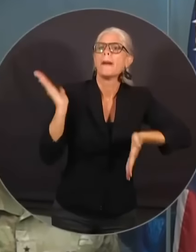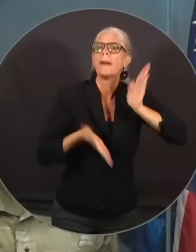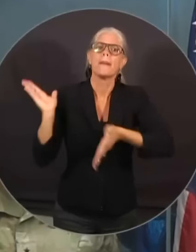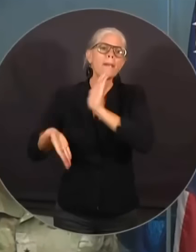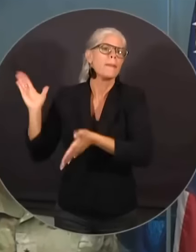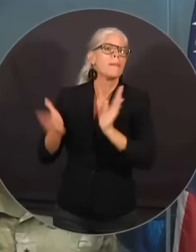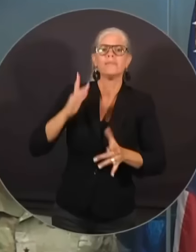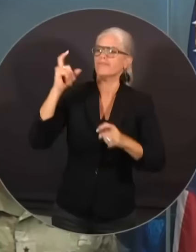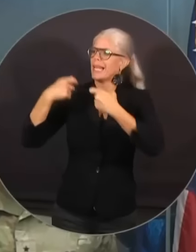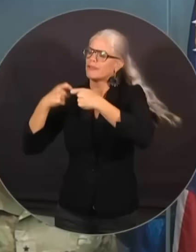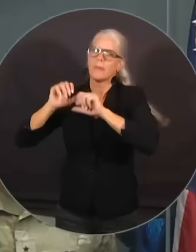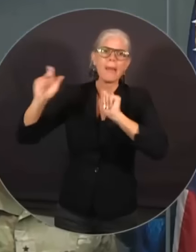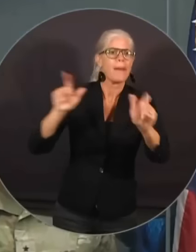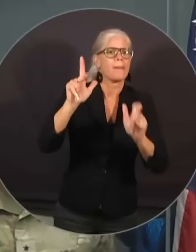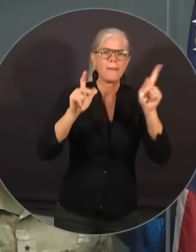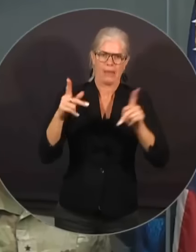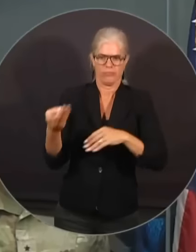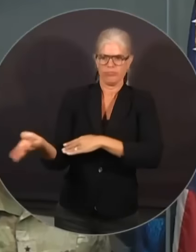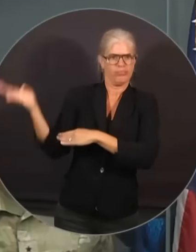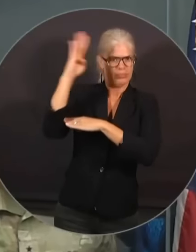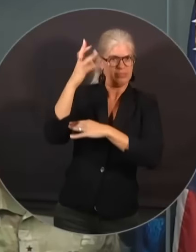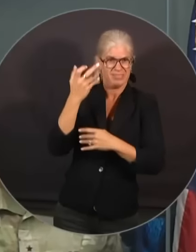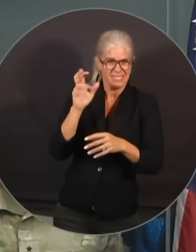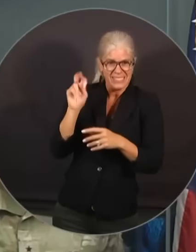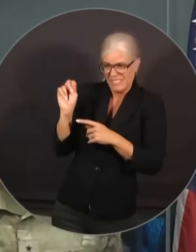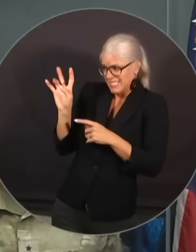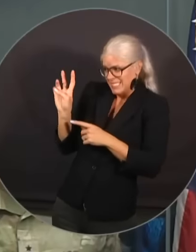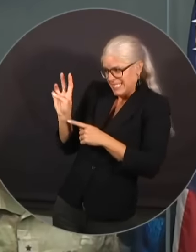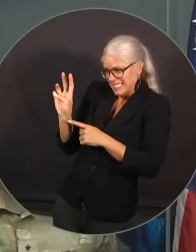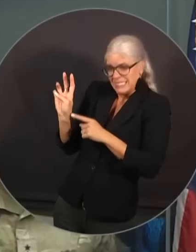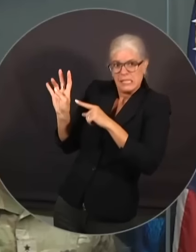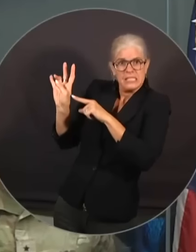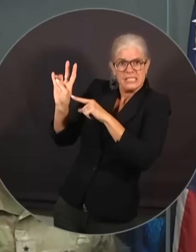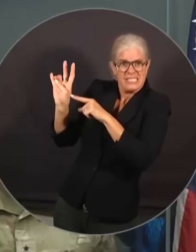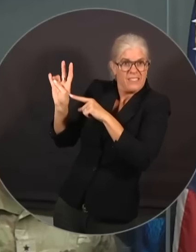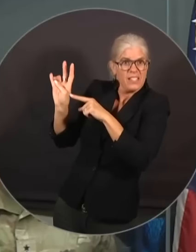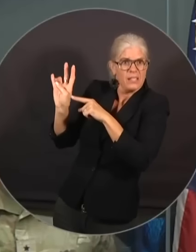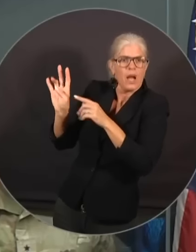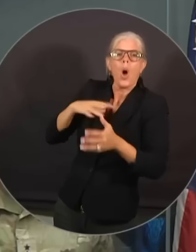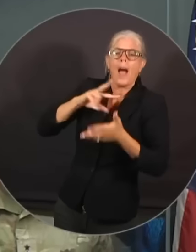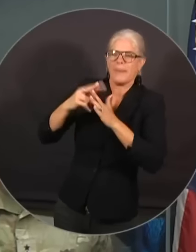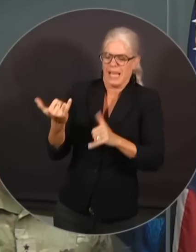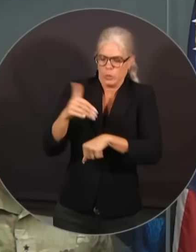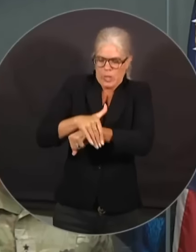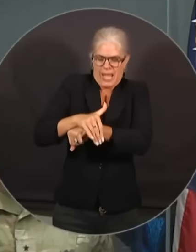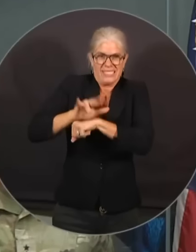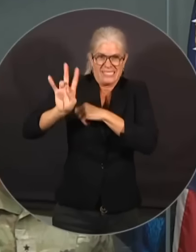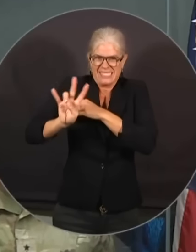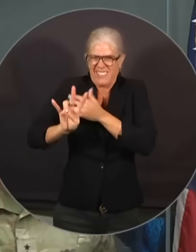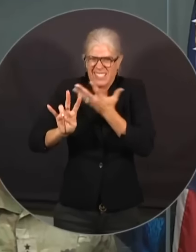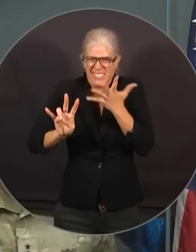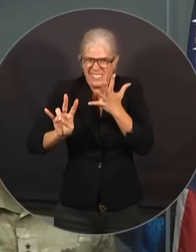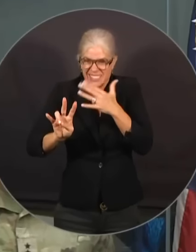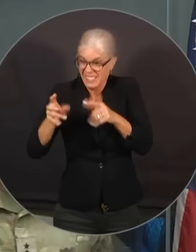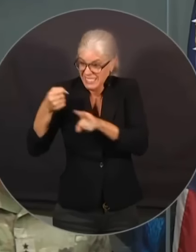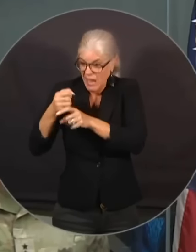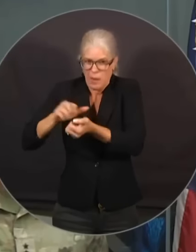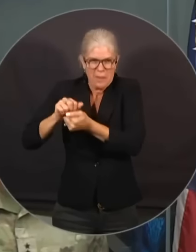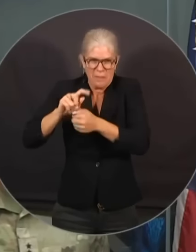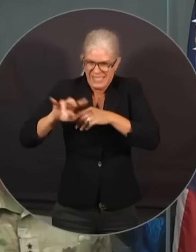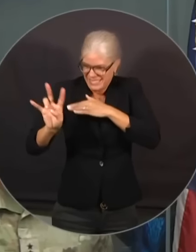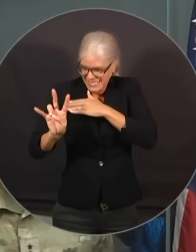o'clock, I mean, not much would have probably been able to get done in those wee hours of the morning anyways. And so the timing is probably going to